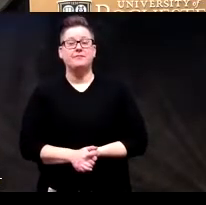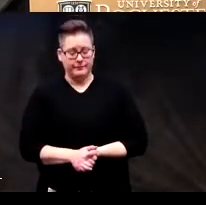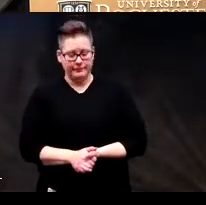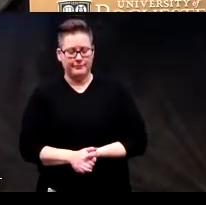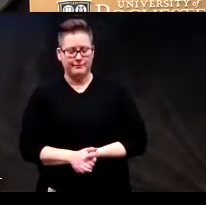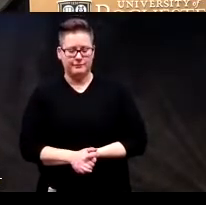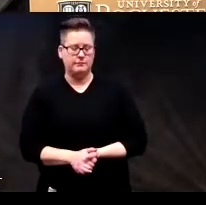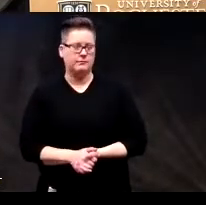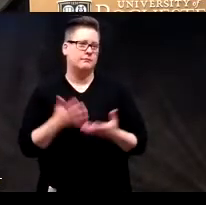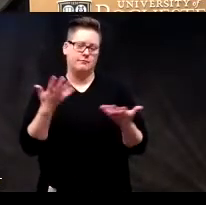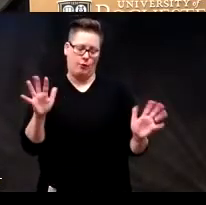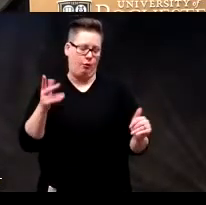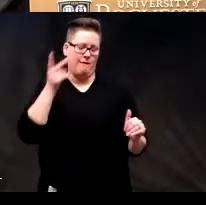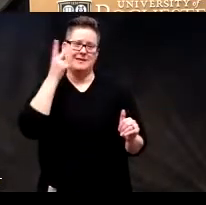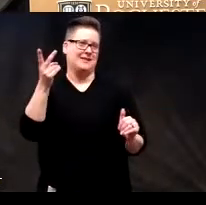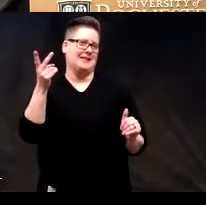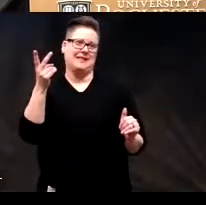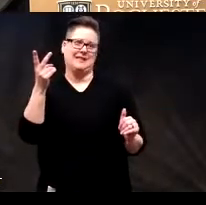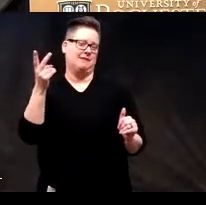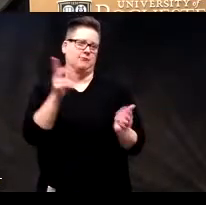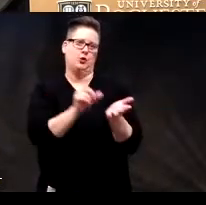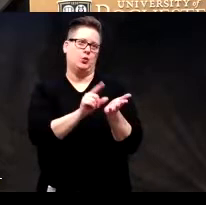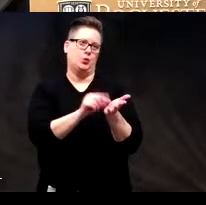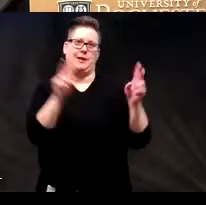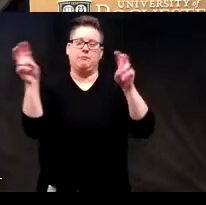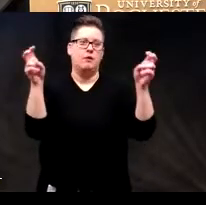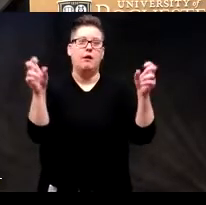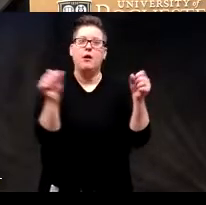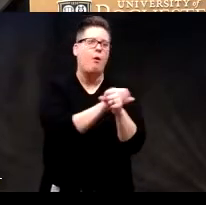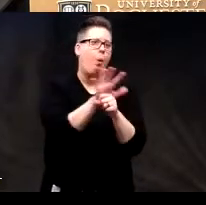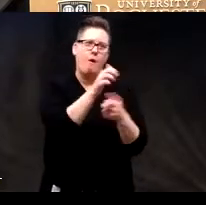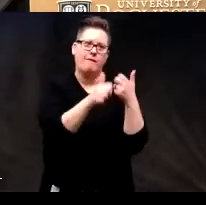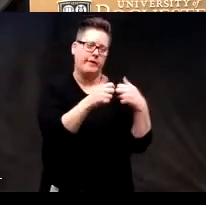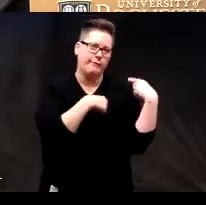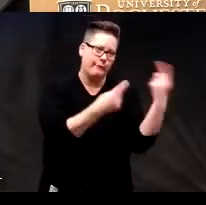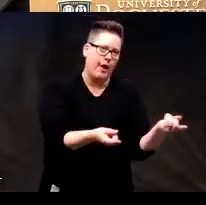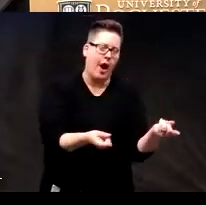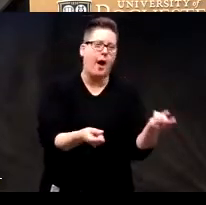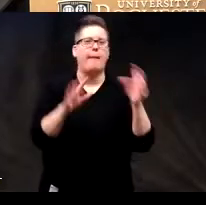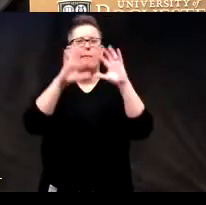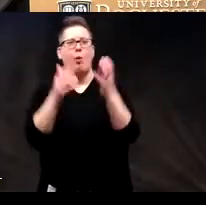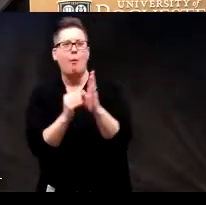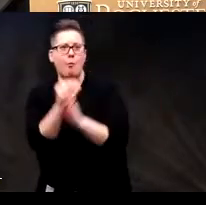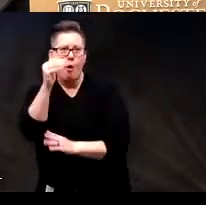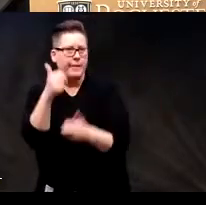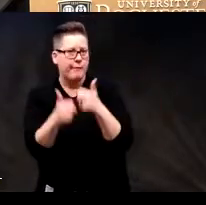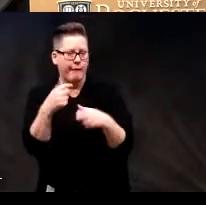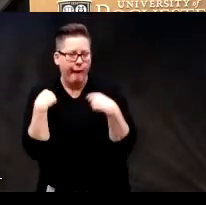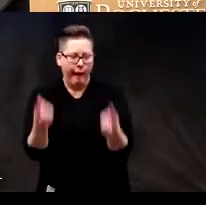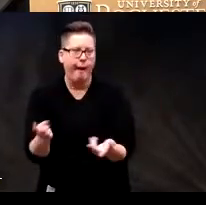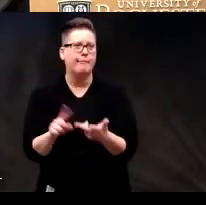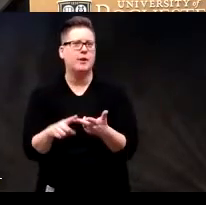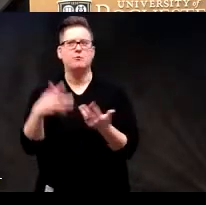So we've all seen the headlines. COVID has been an issue, climate change,